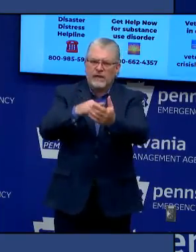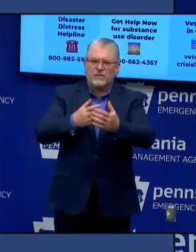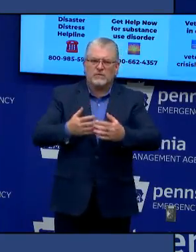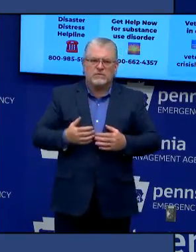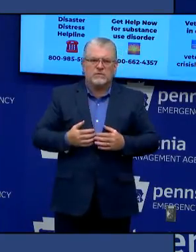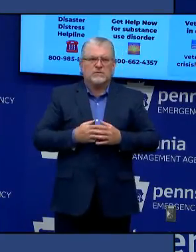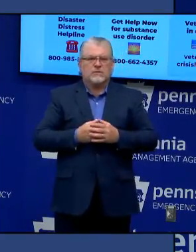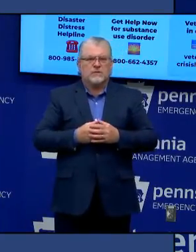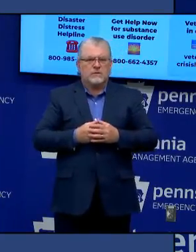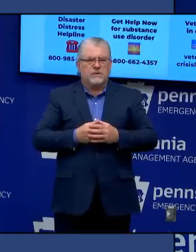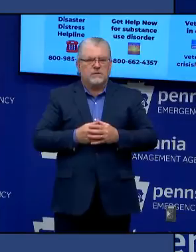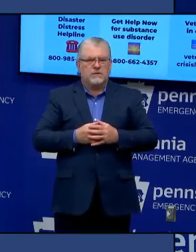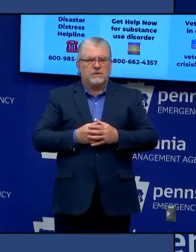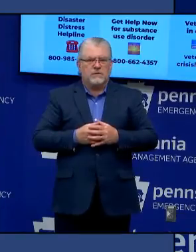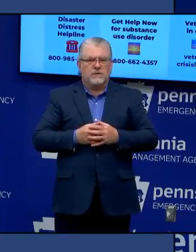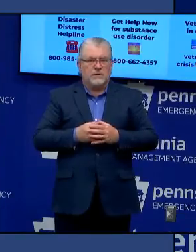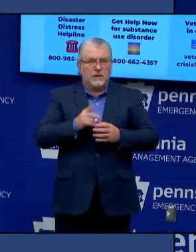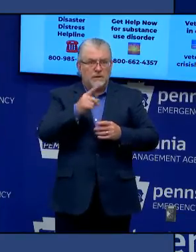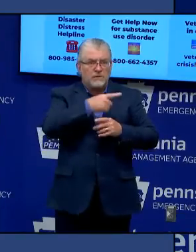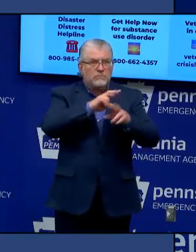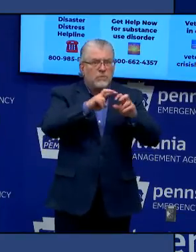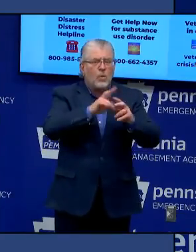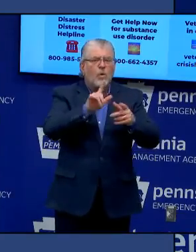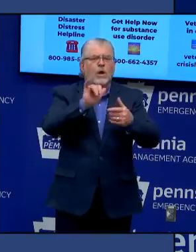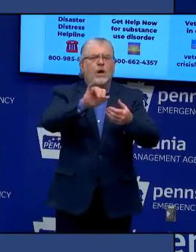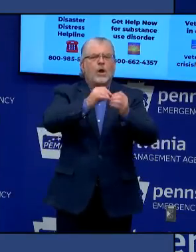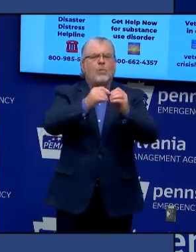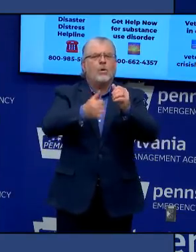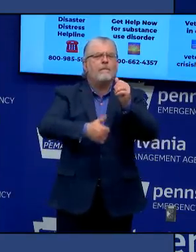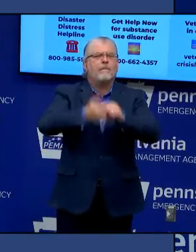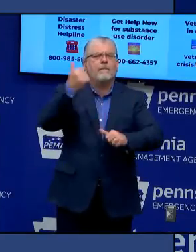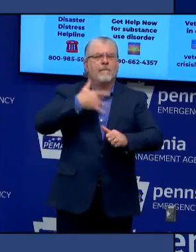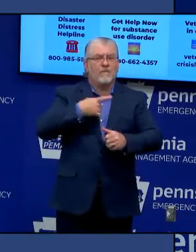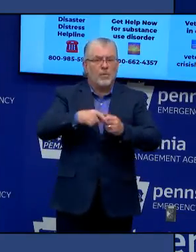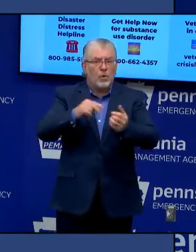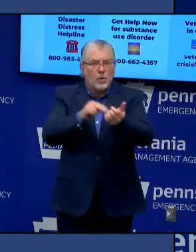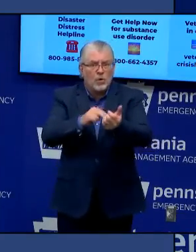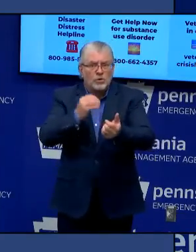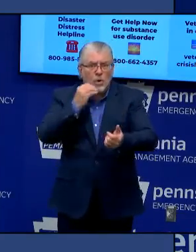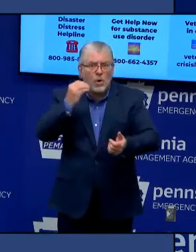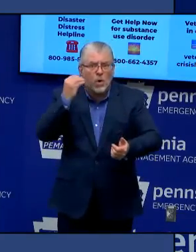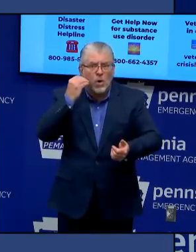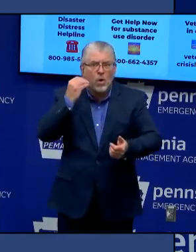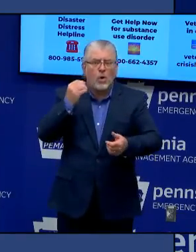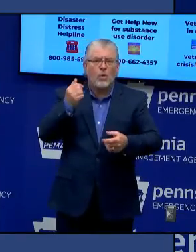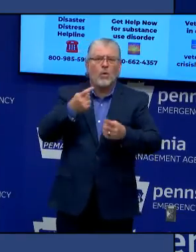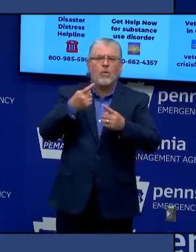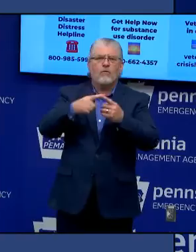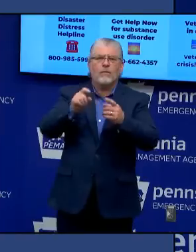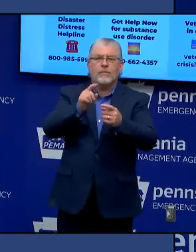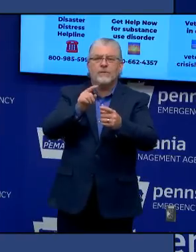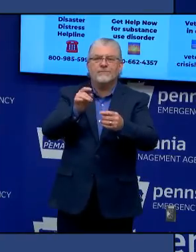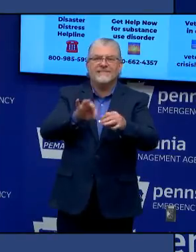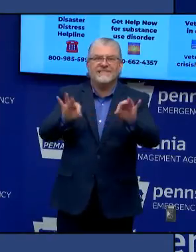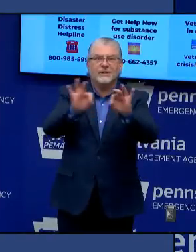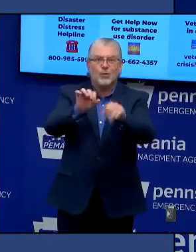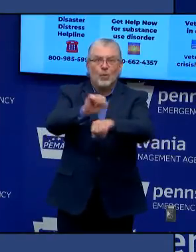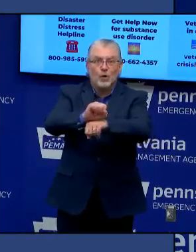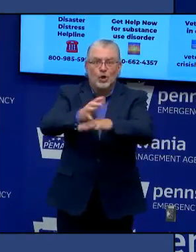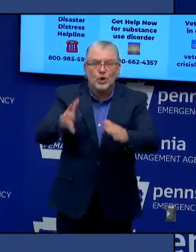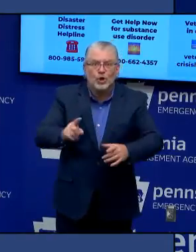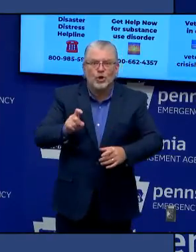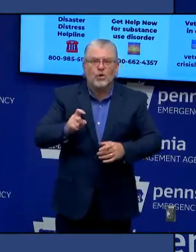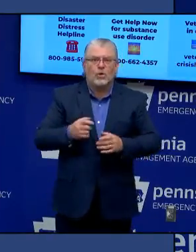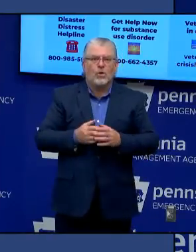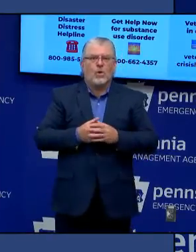homes, first responders, other essential workers, or is there evidence that people still are contracting the coronavirus by, say, going to the